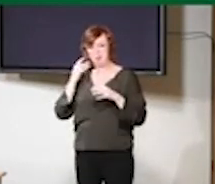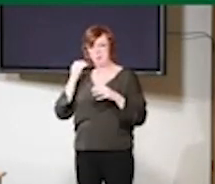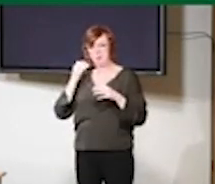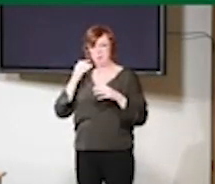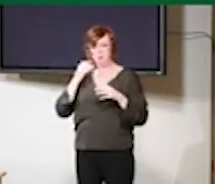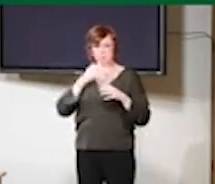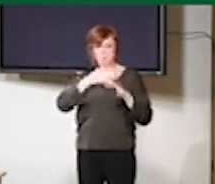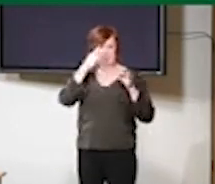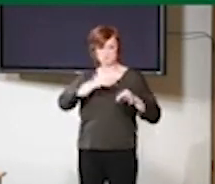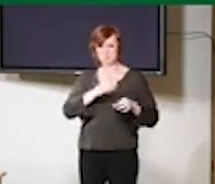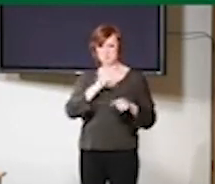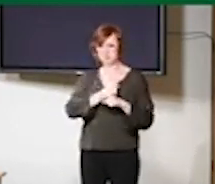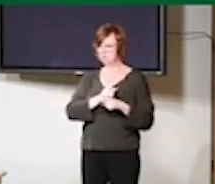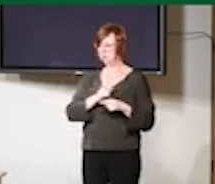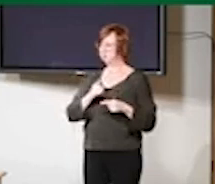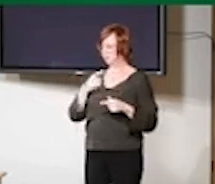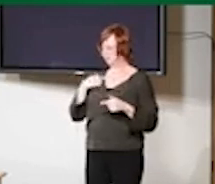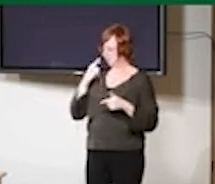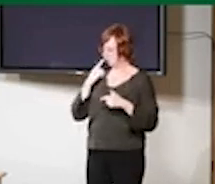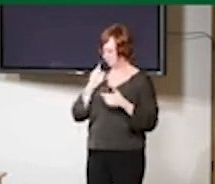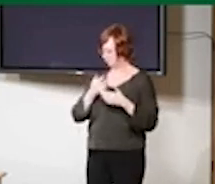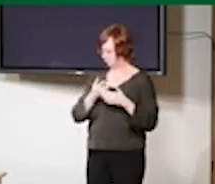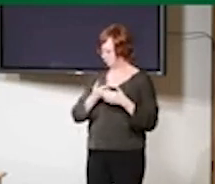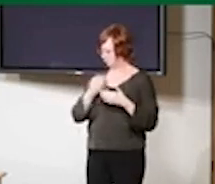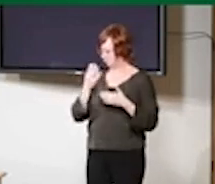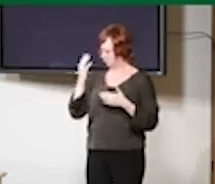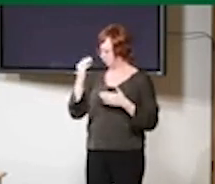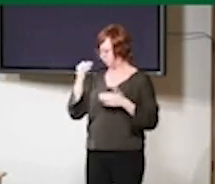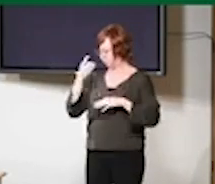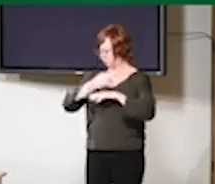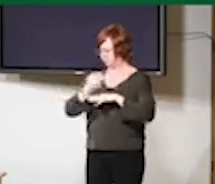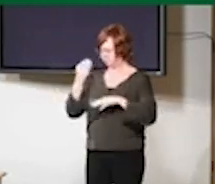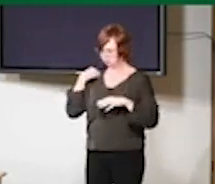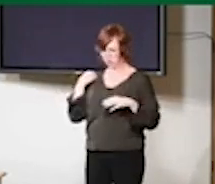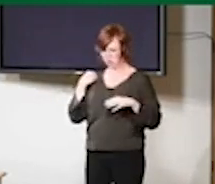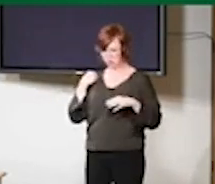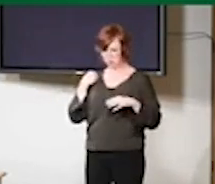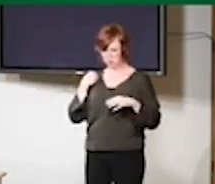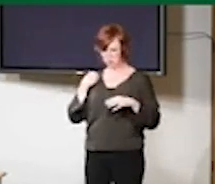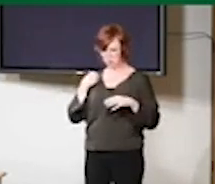closed our K-12 schools, if memory serves me correctly. And so,